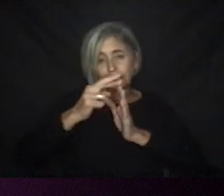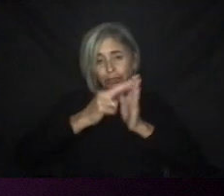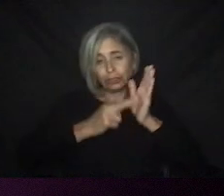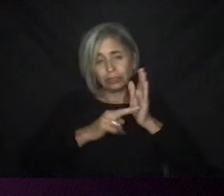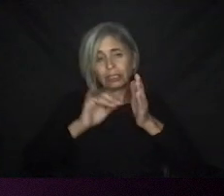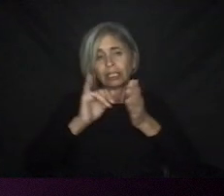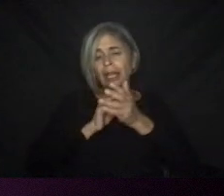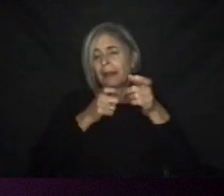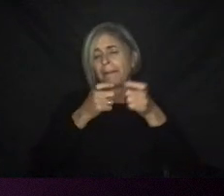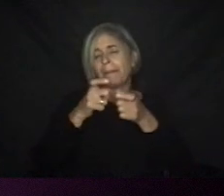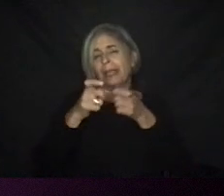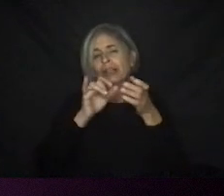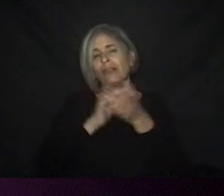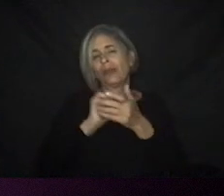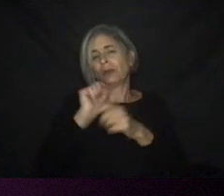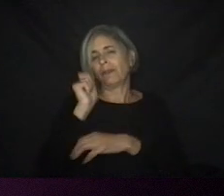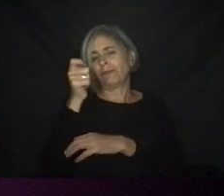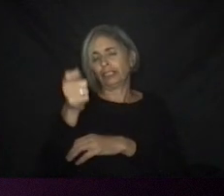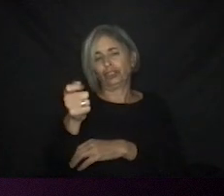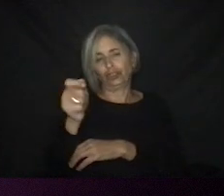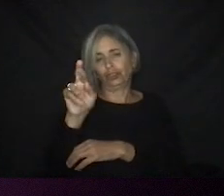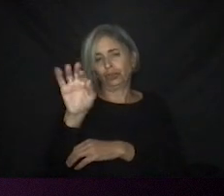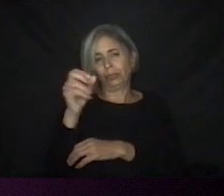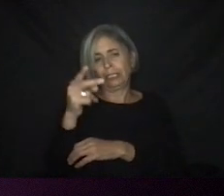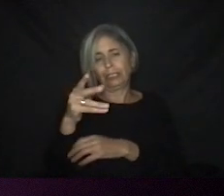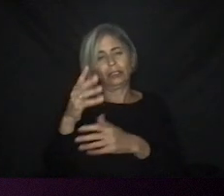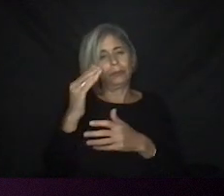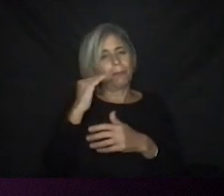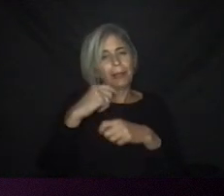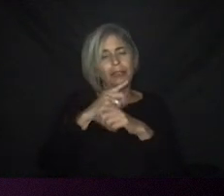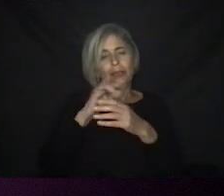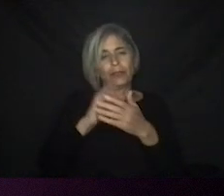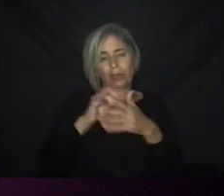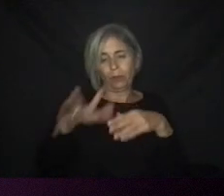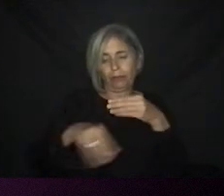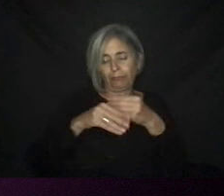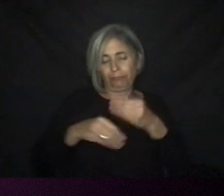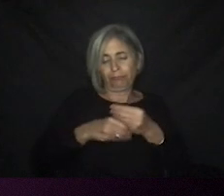the way to manage those fisheries to make sure that they replenish. So it's really important.